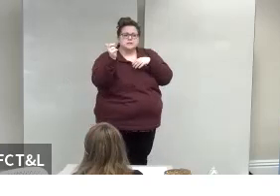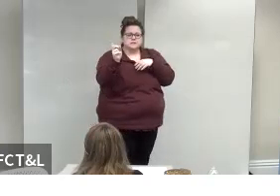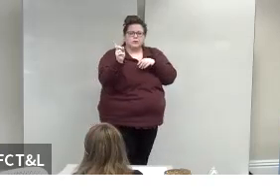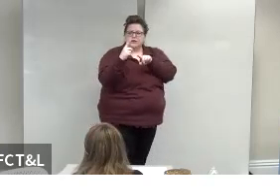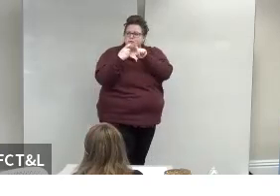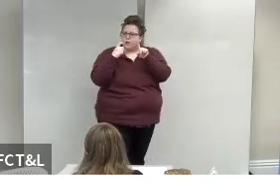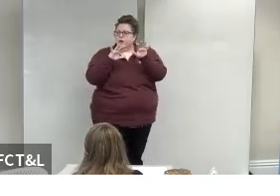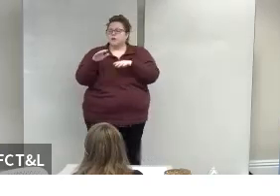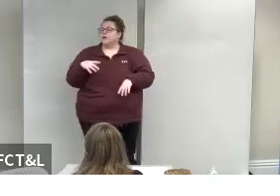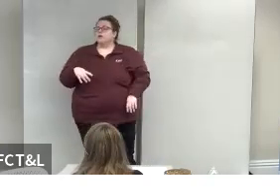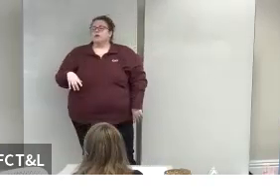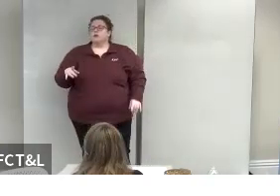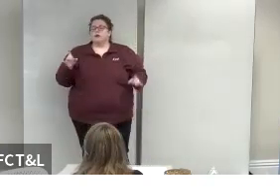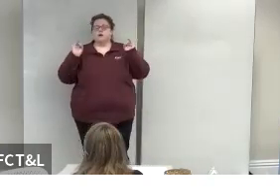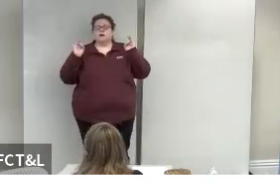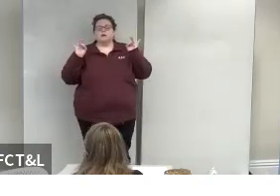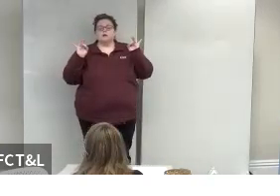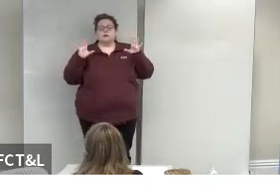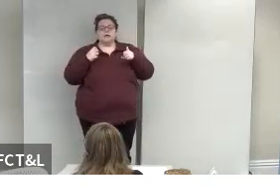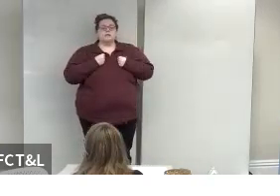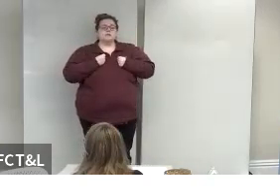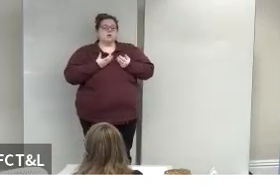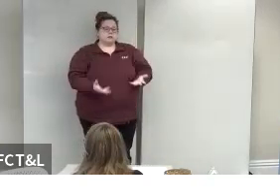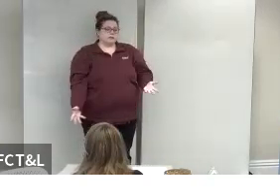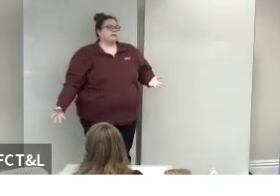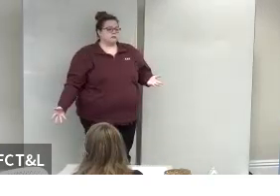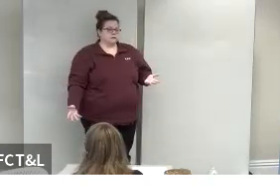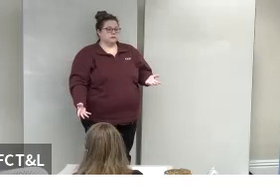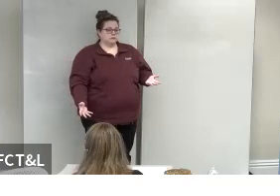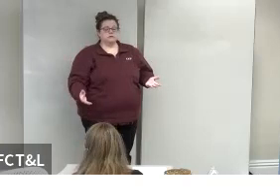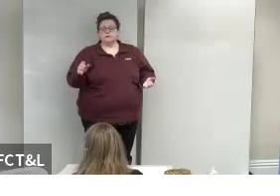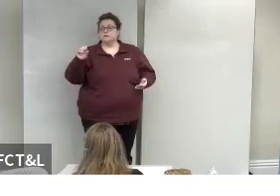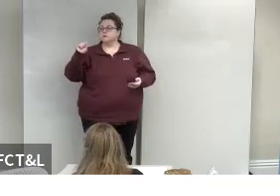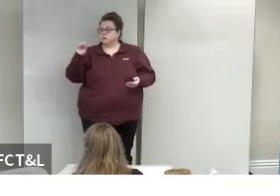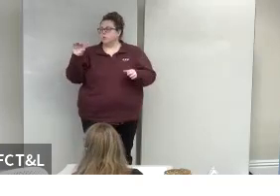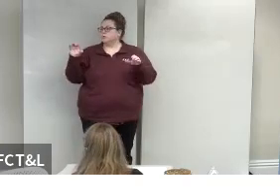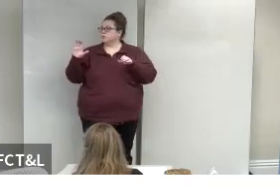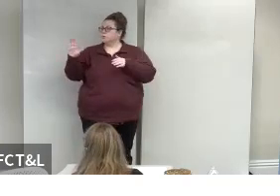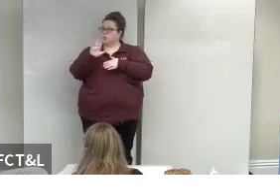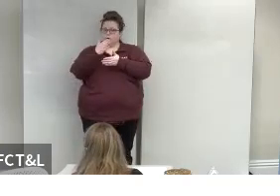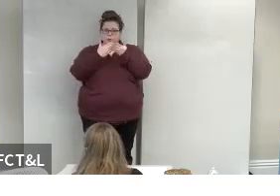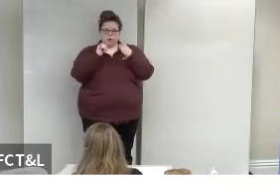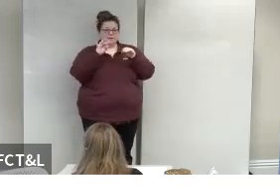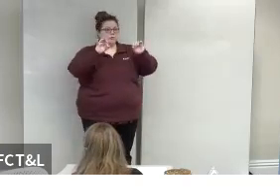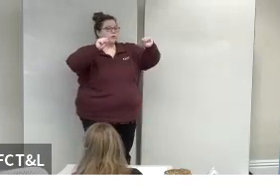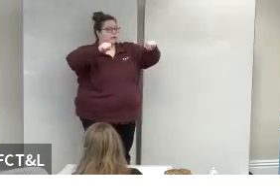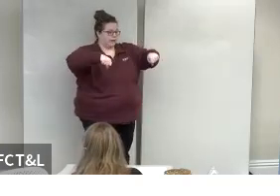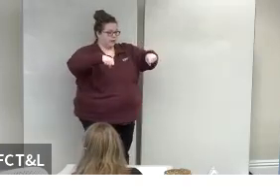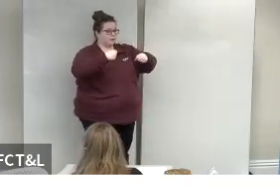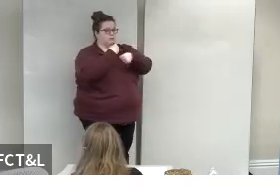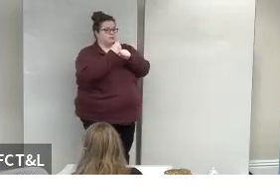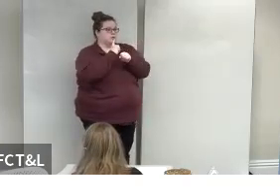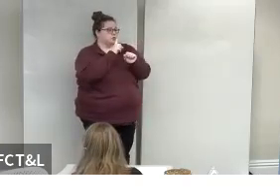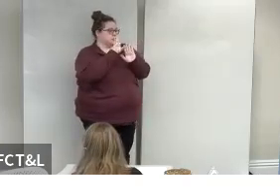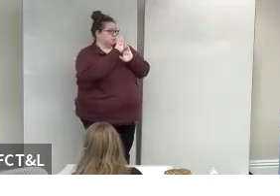is, and that kind of thing, where just the discrimination of sound is exhausting at times for a deaf individual. So do